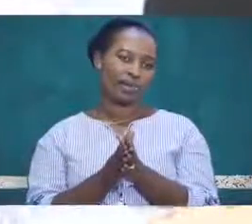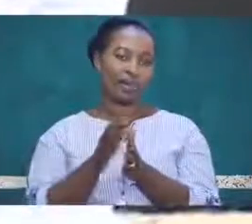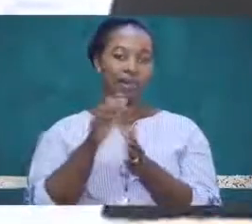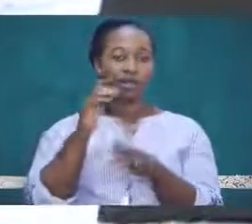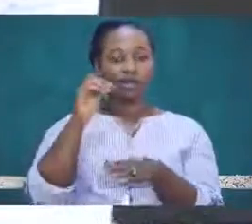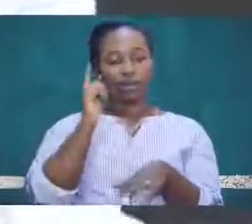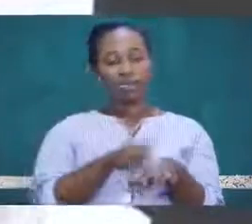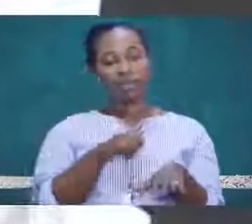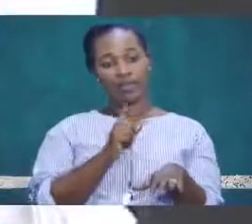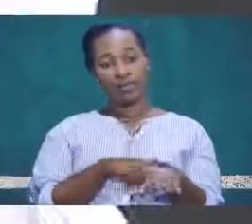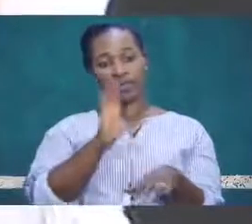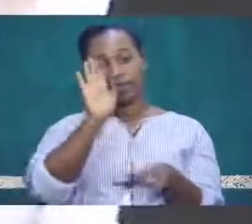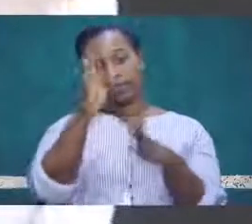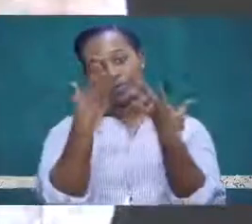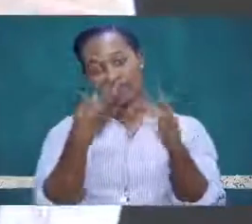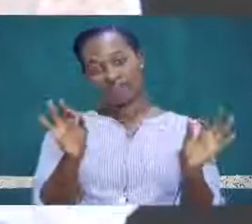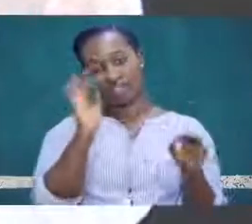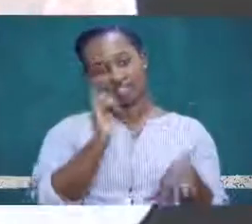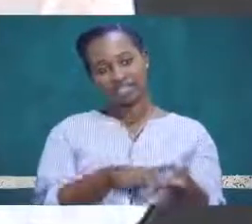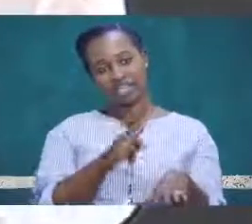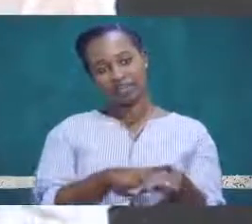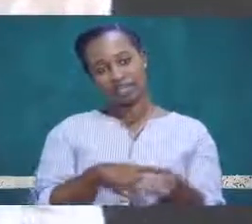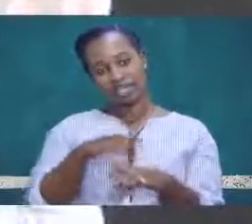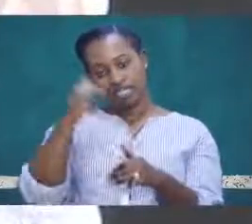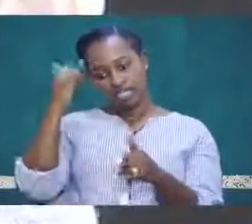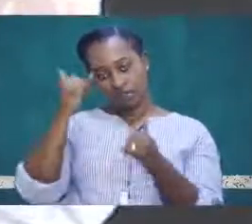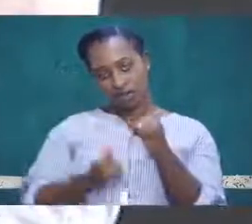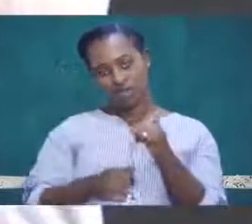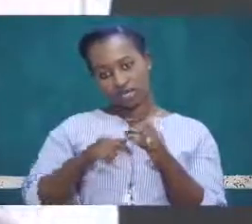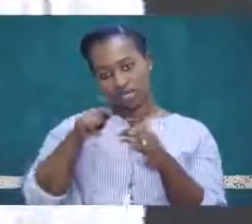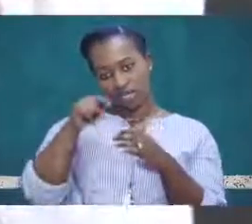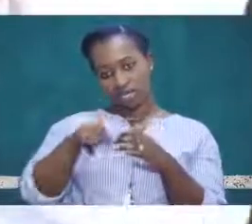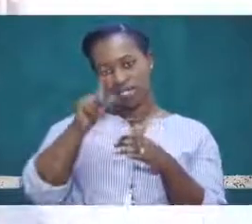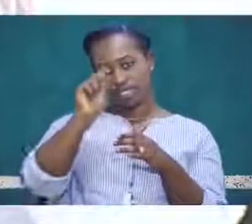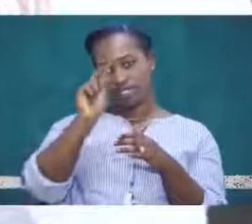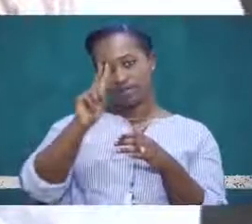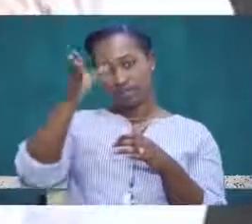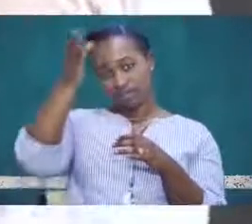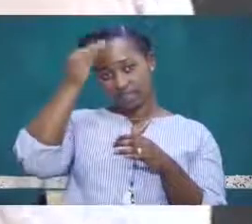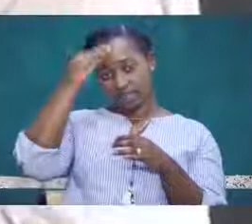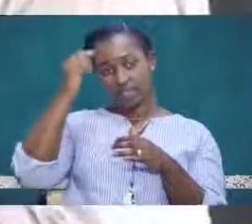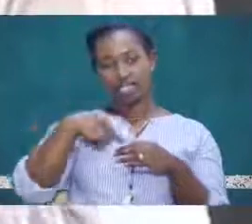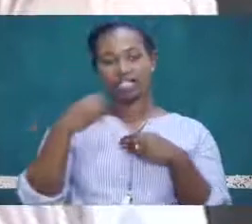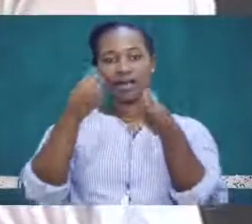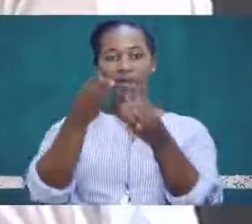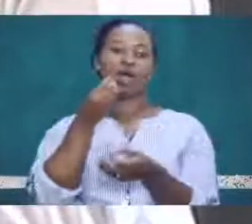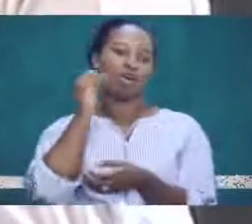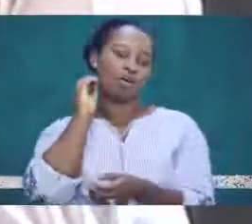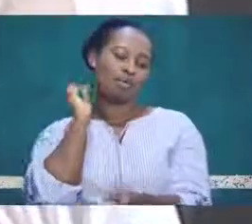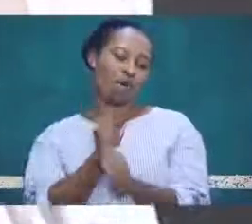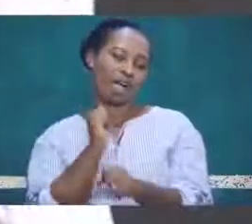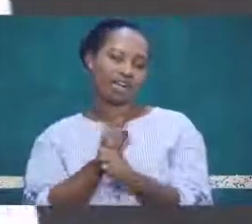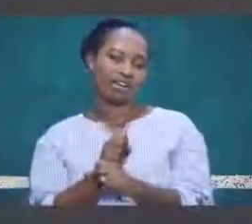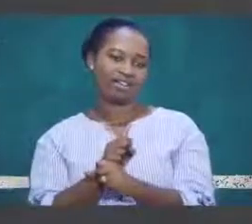during your free time, especially at the end of this TV lesson, I will leave you with some assignment that you are going to